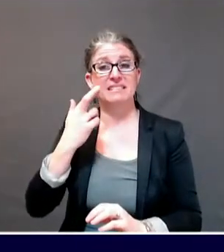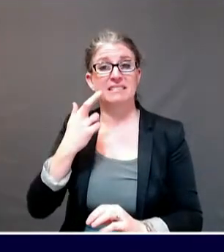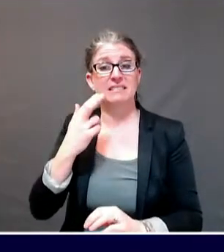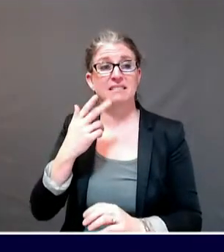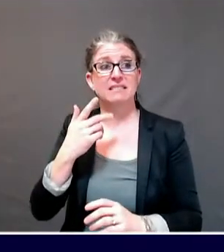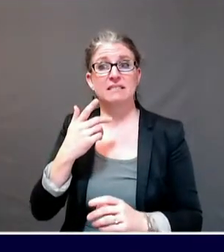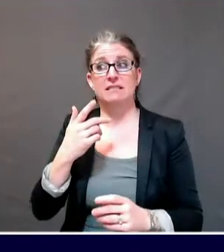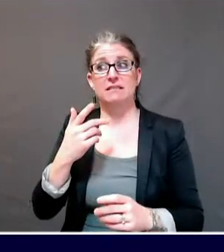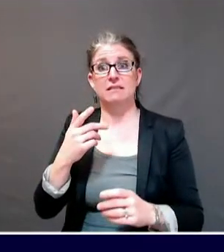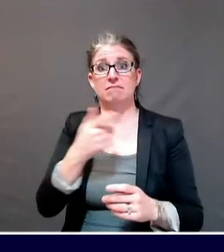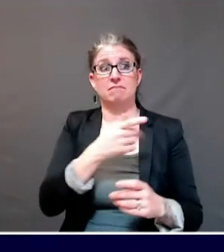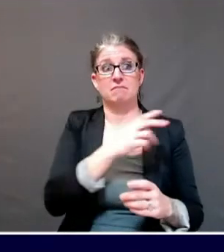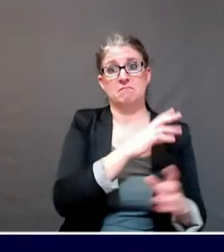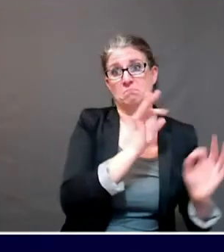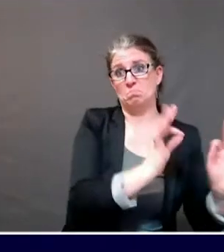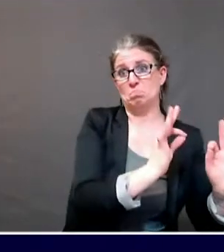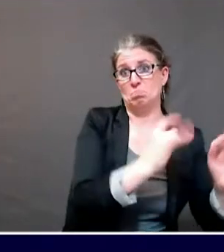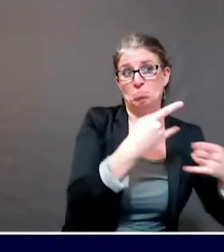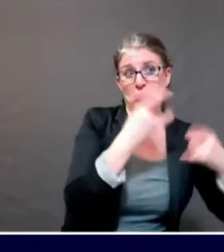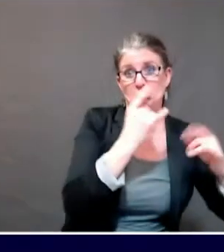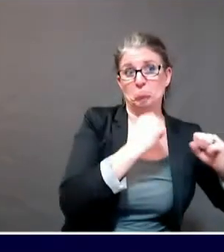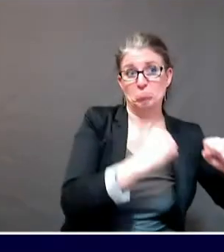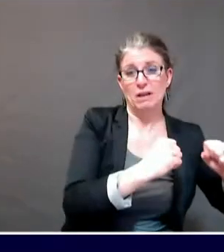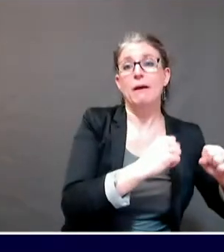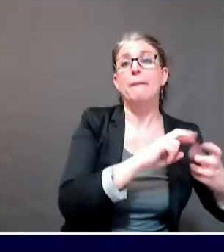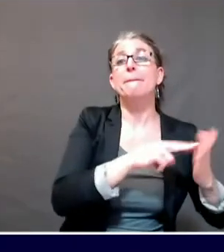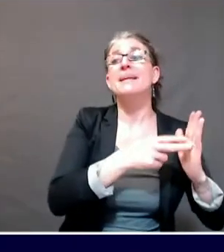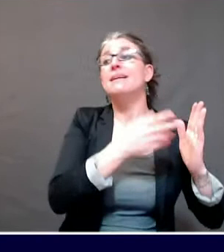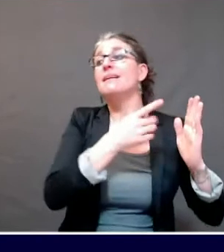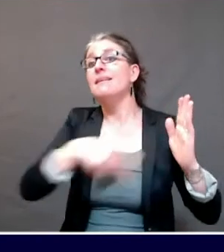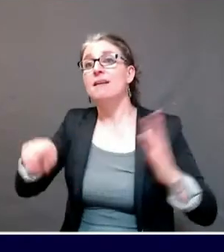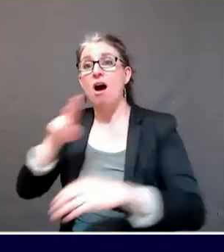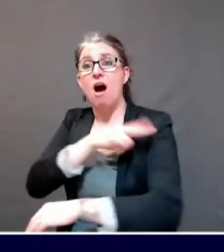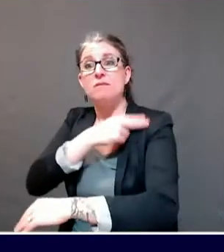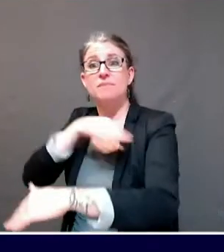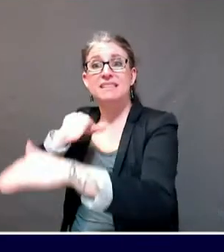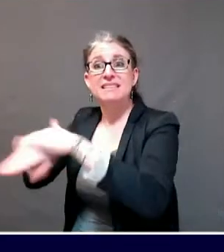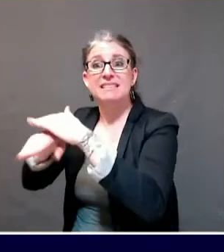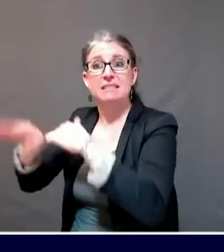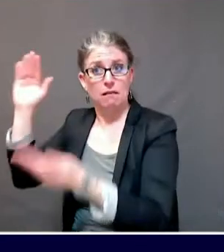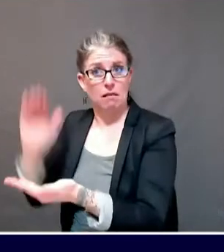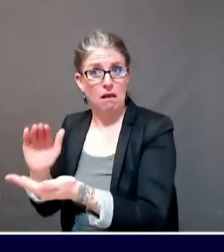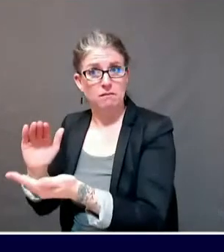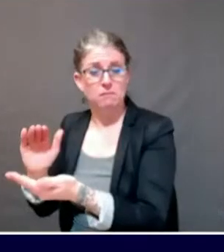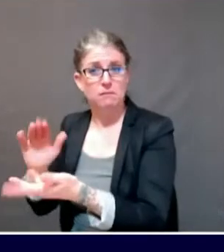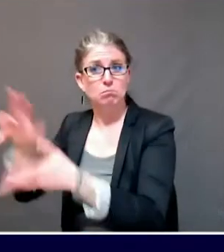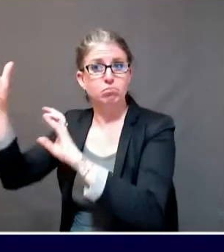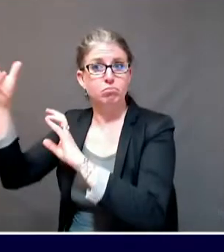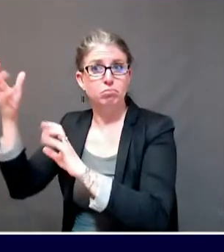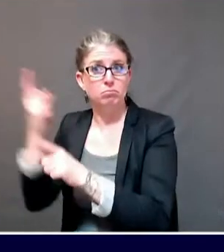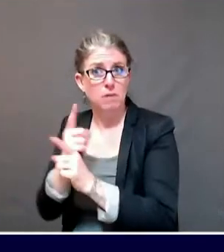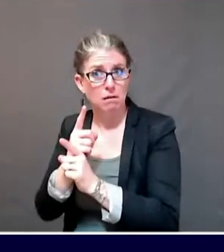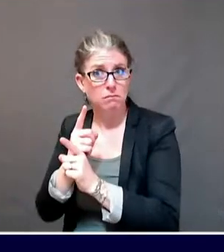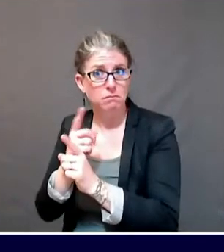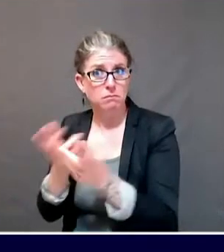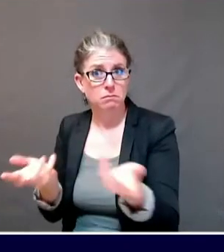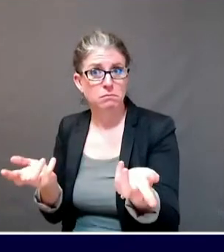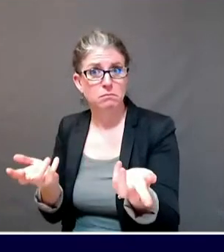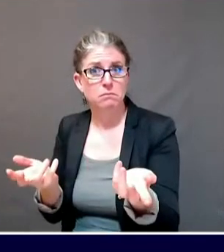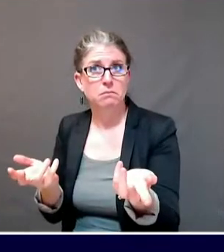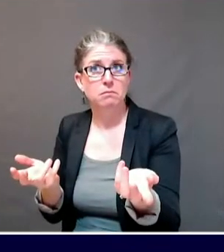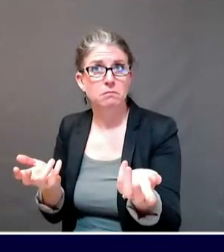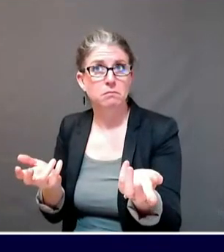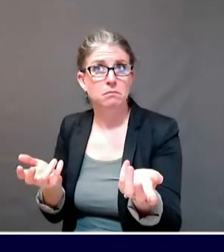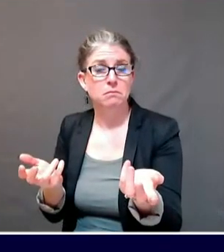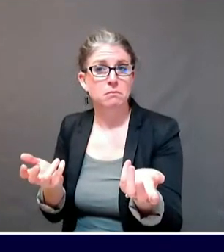possibility of that other highly transmissible strain comes into the picture, but if it doesn't for a while, might we expect to see things getting better